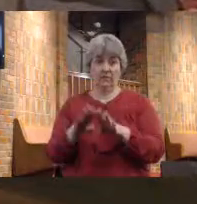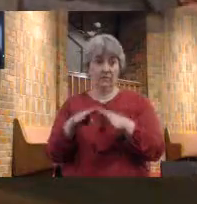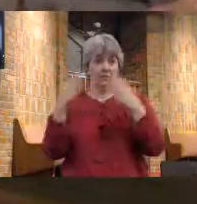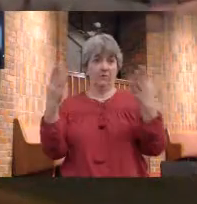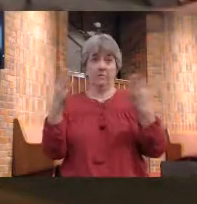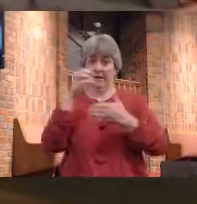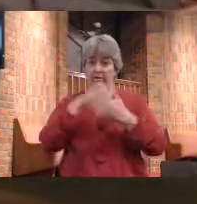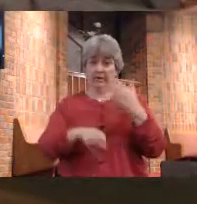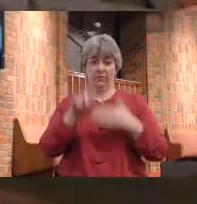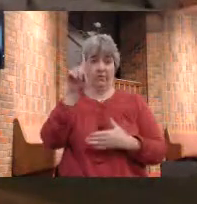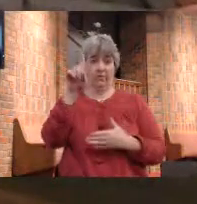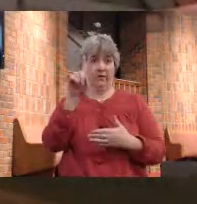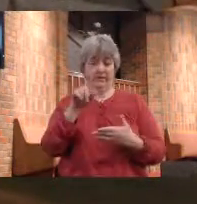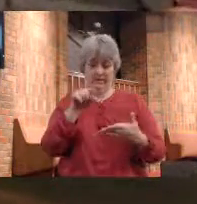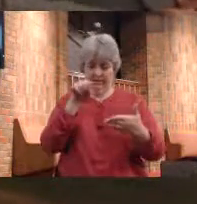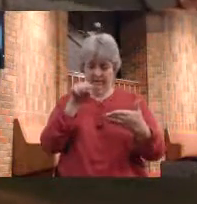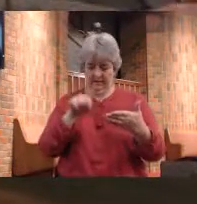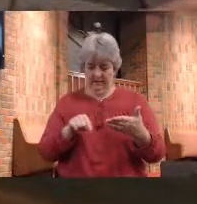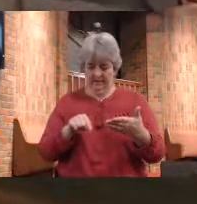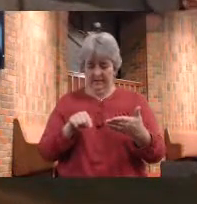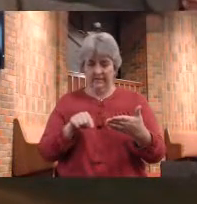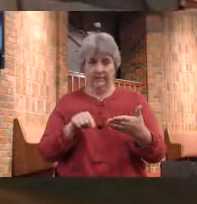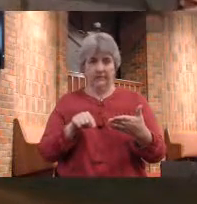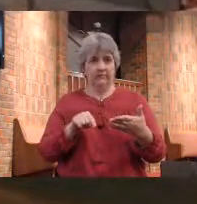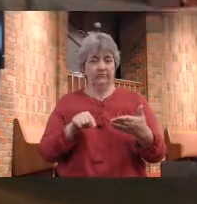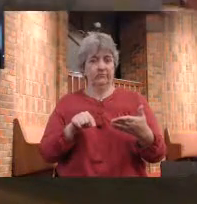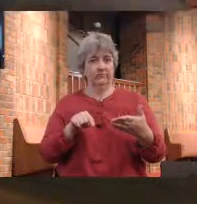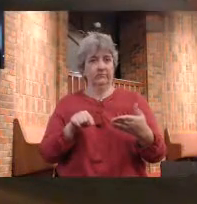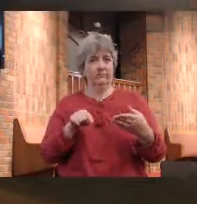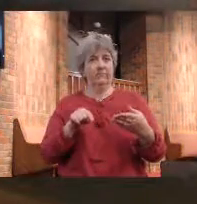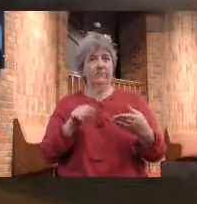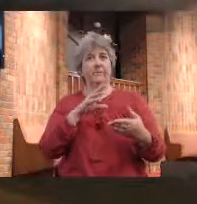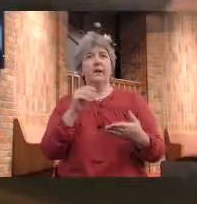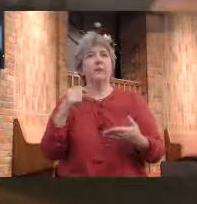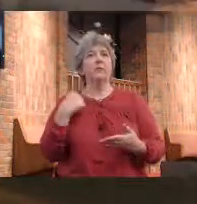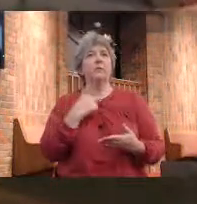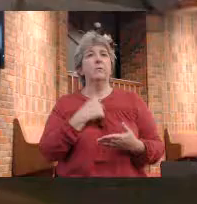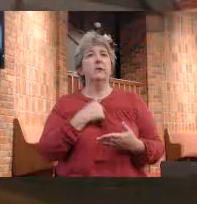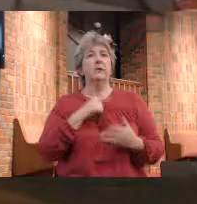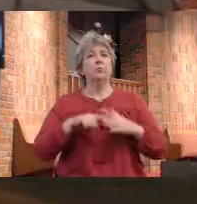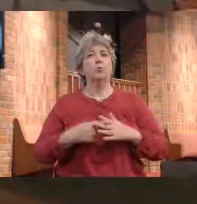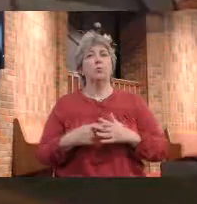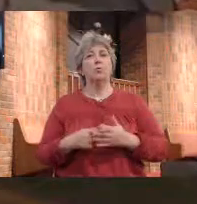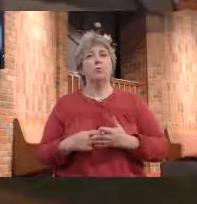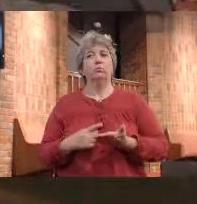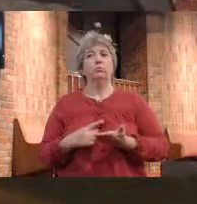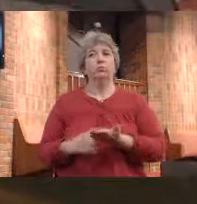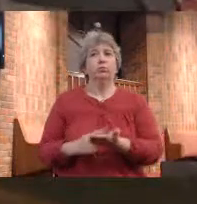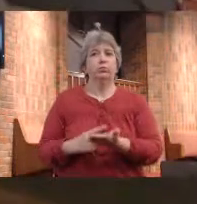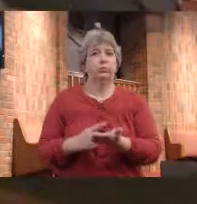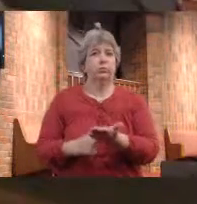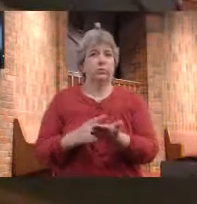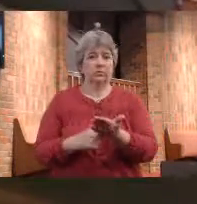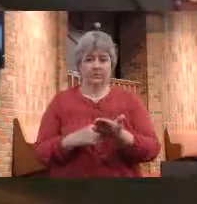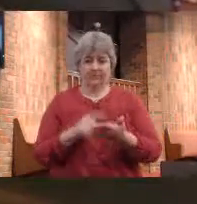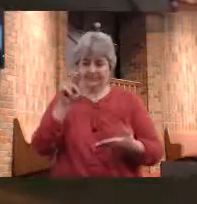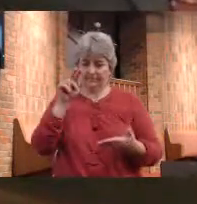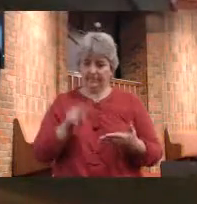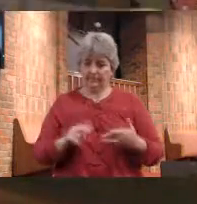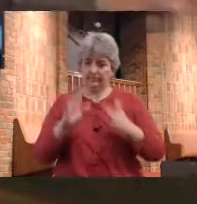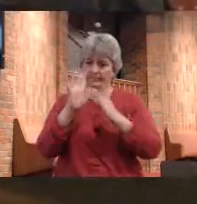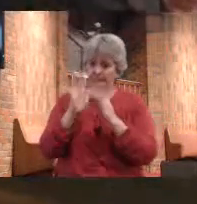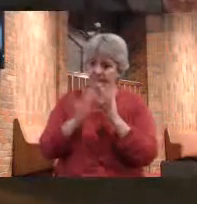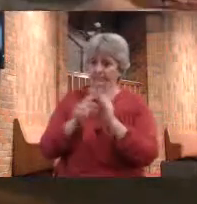chapter 1. And how quickly we get to a discussion of Jesus himself and